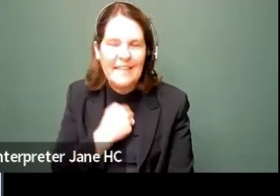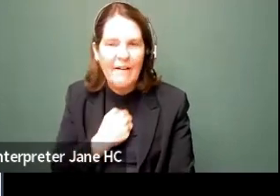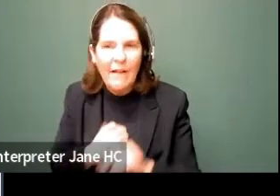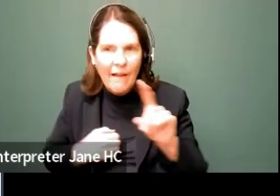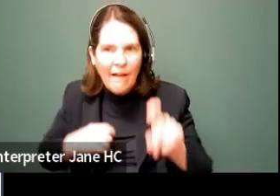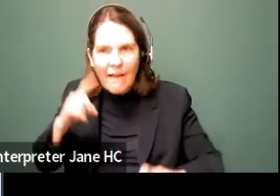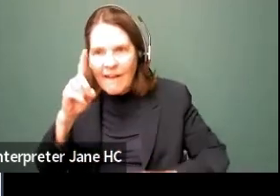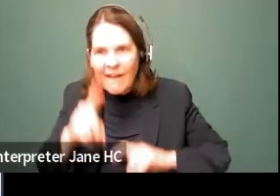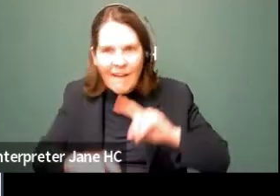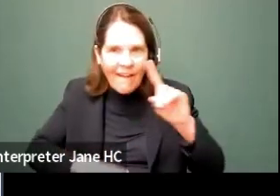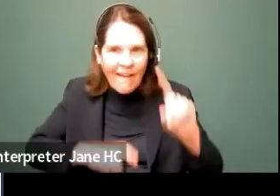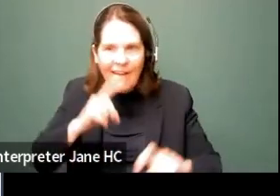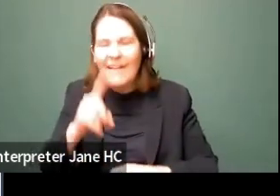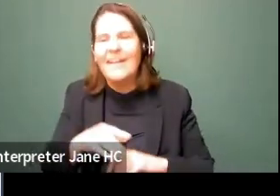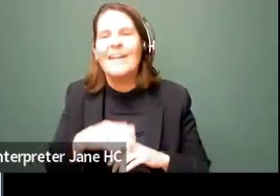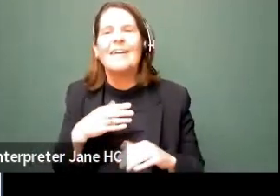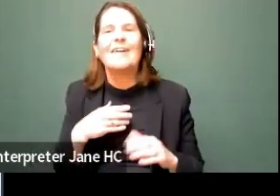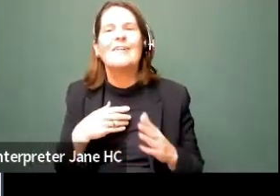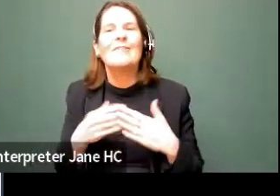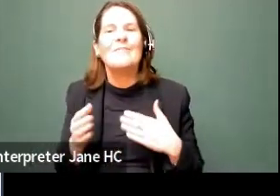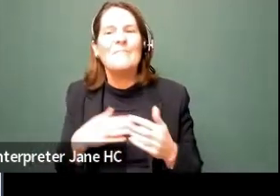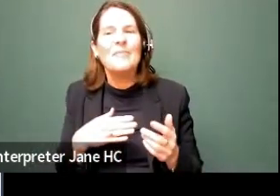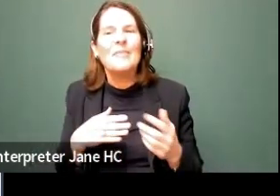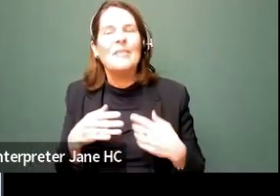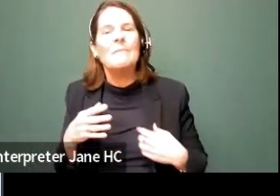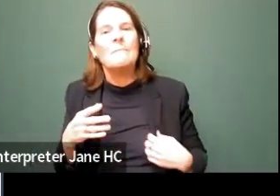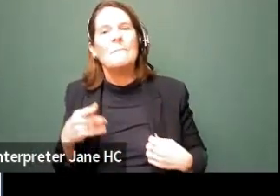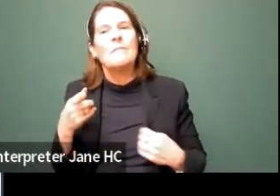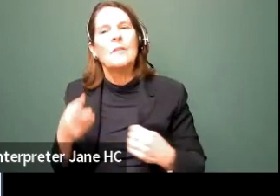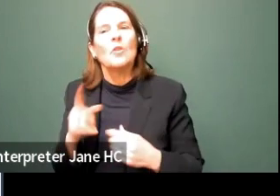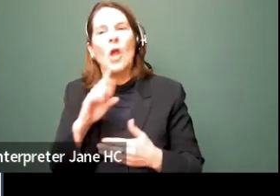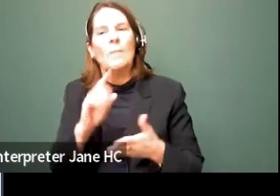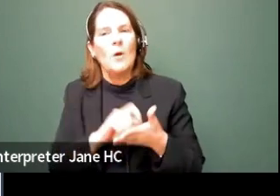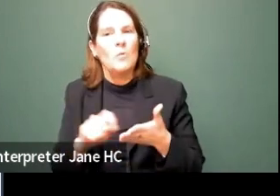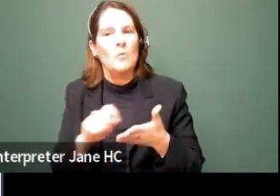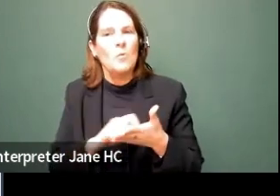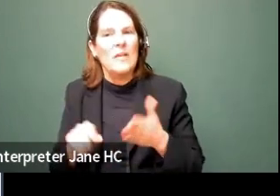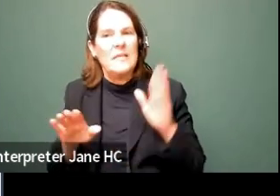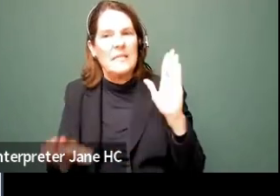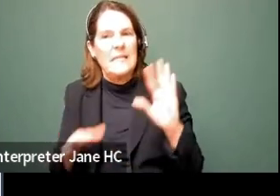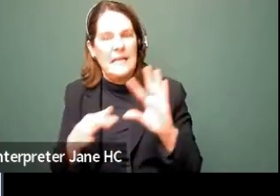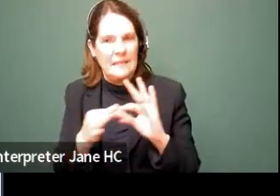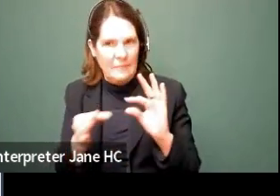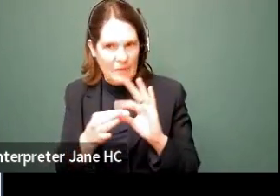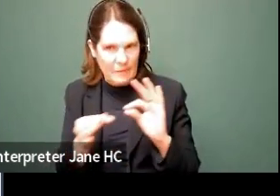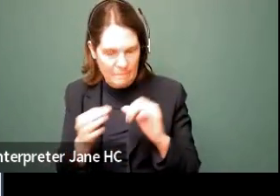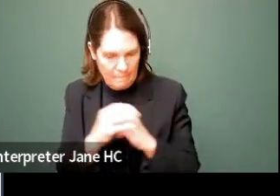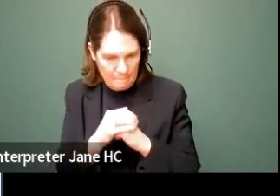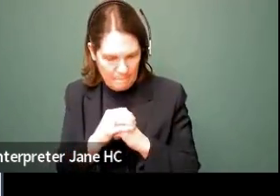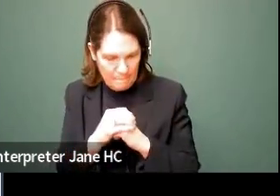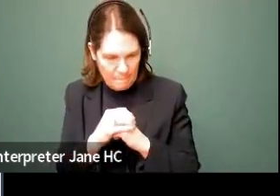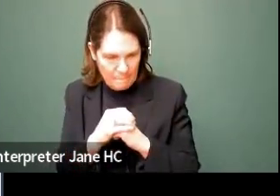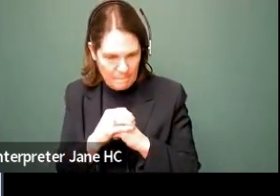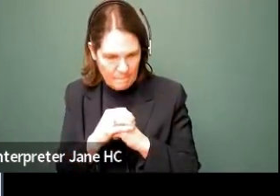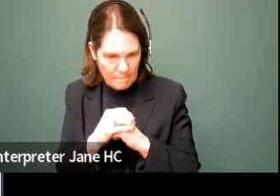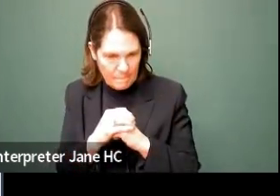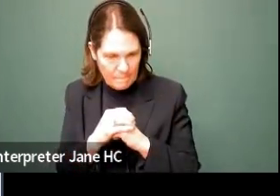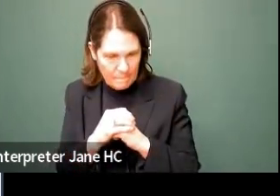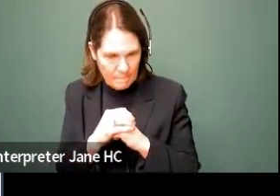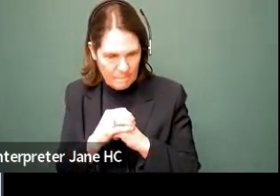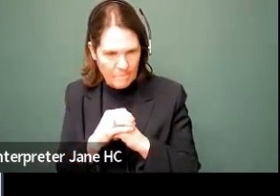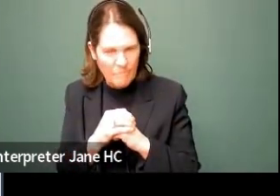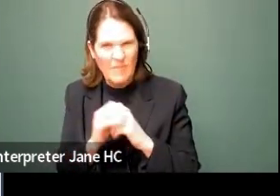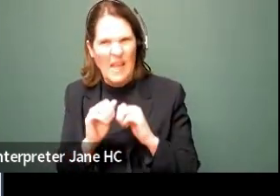questions, but relative to written testimony, Do Mhm. you know how that